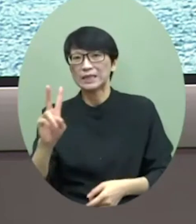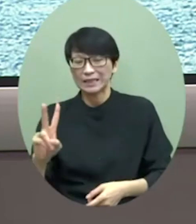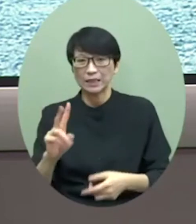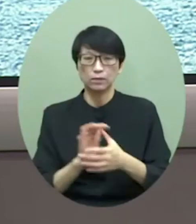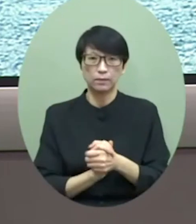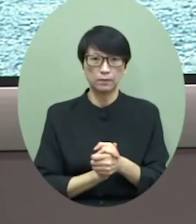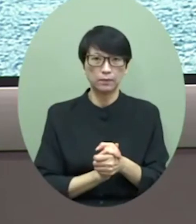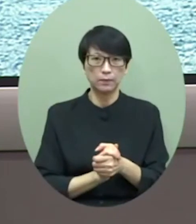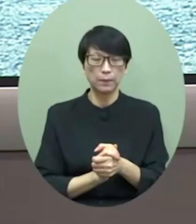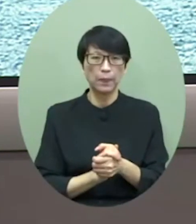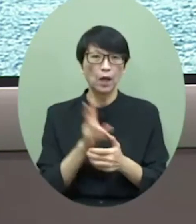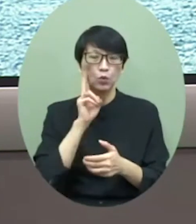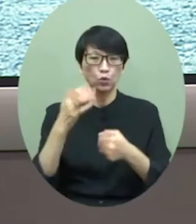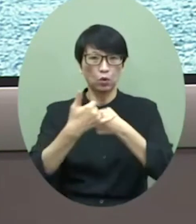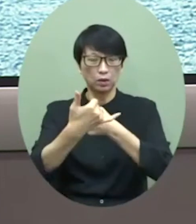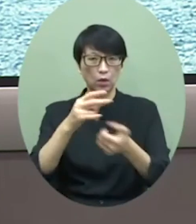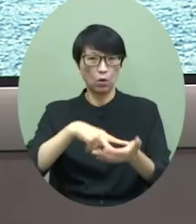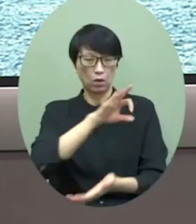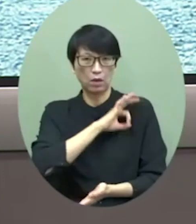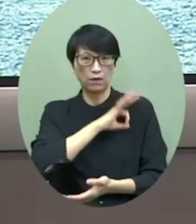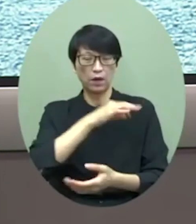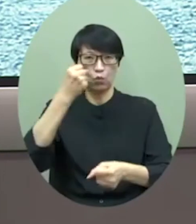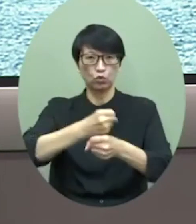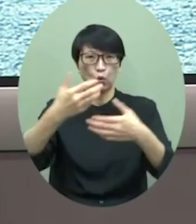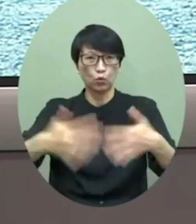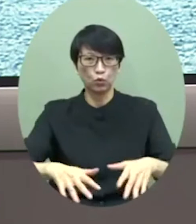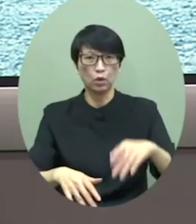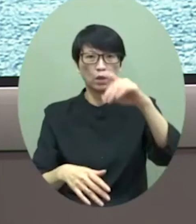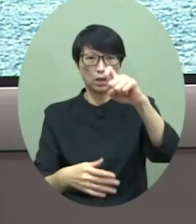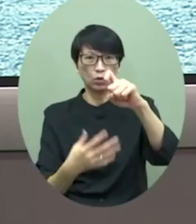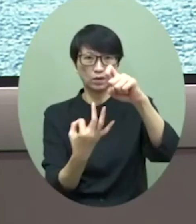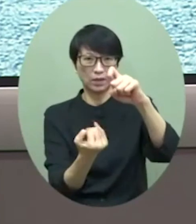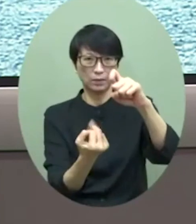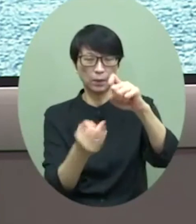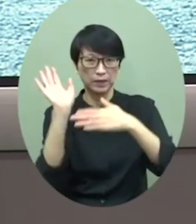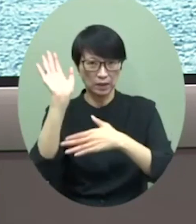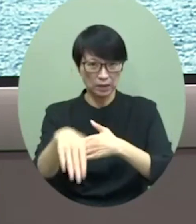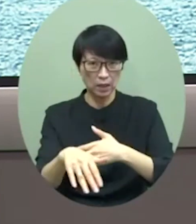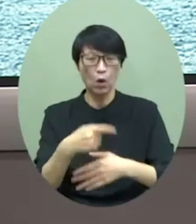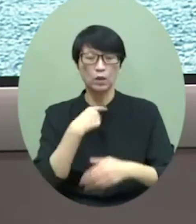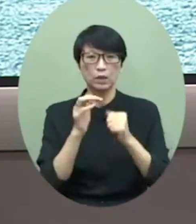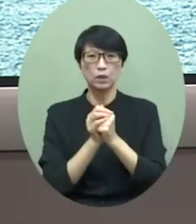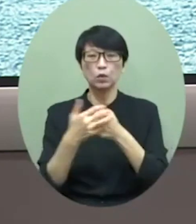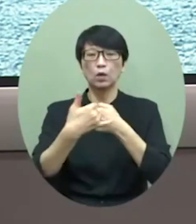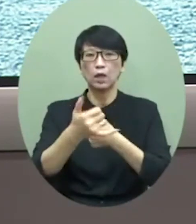that direction. And then in accordance with section 11,